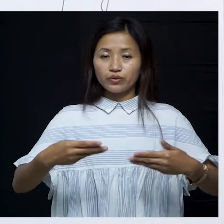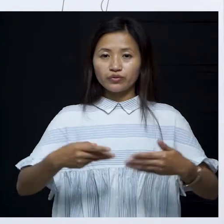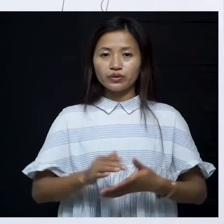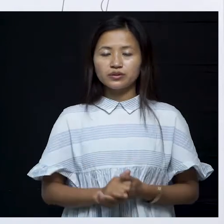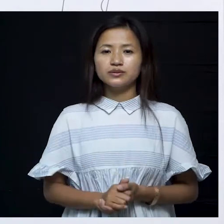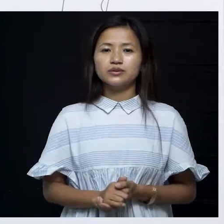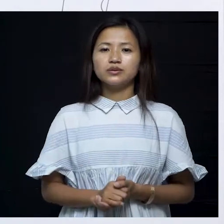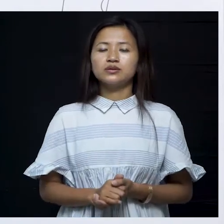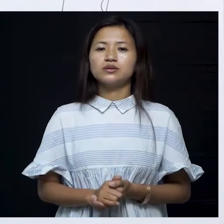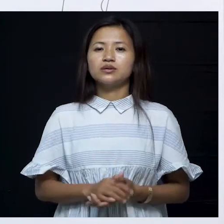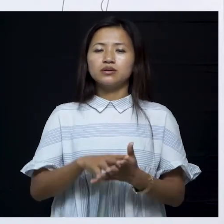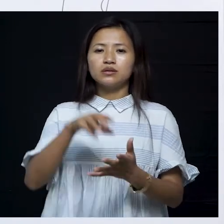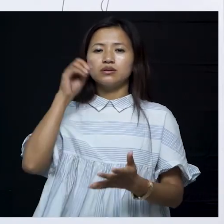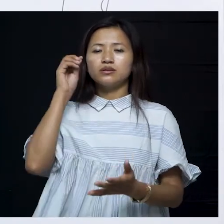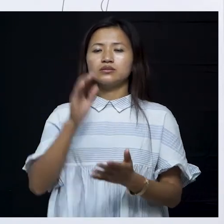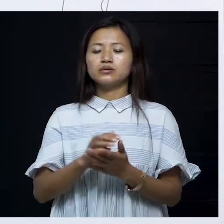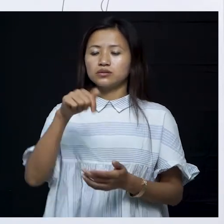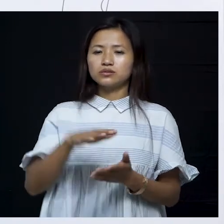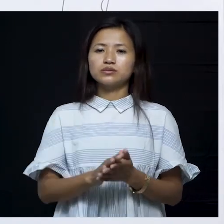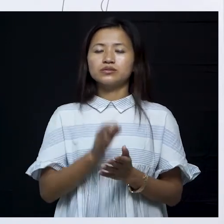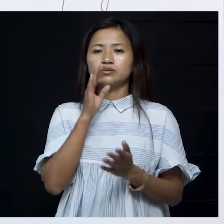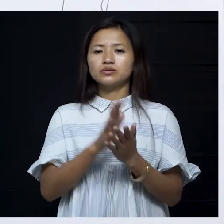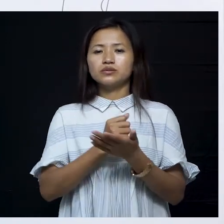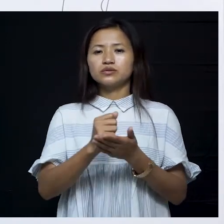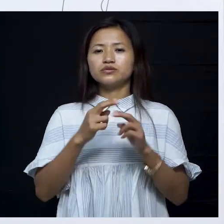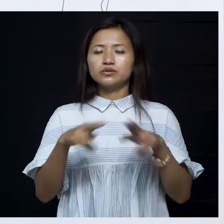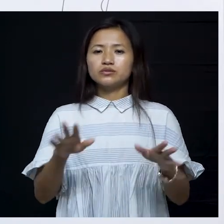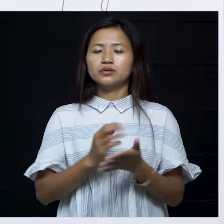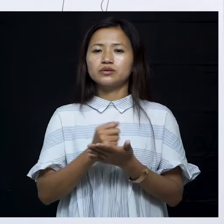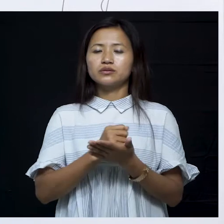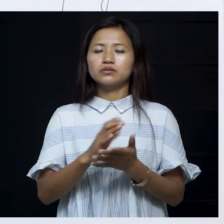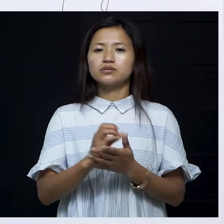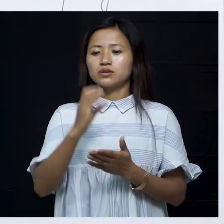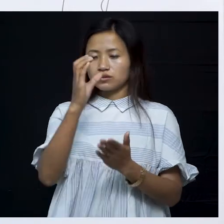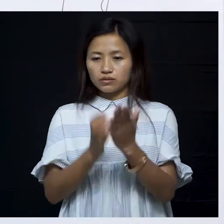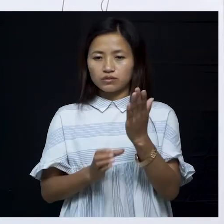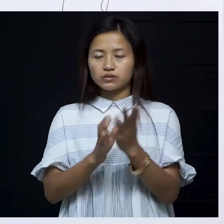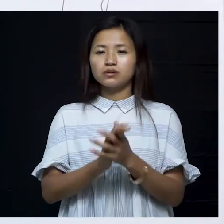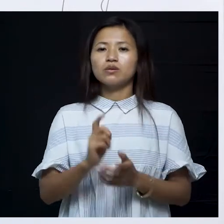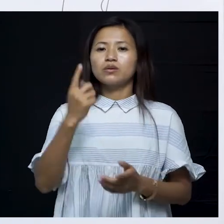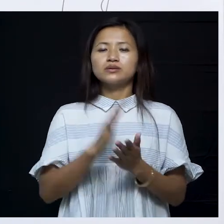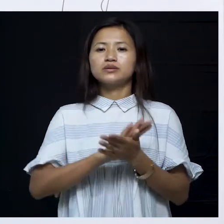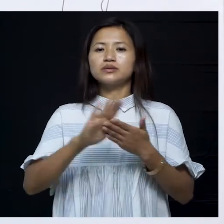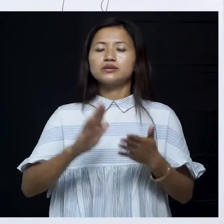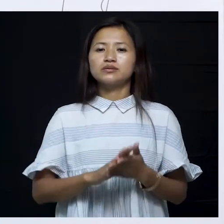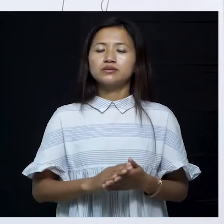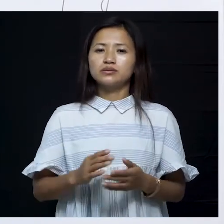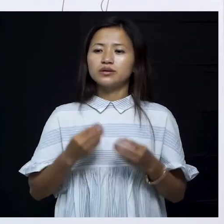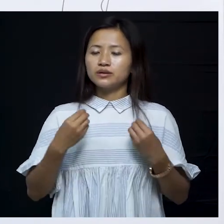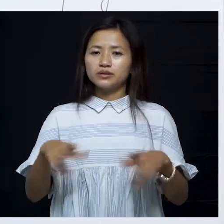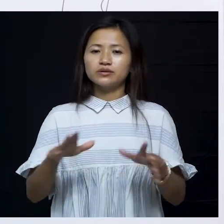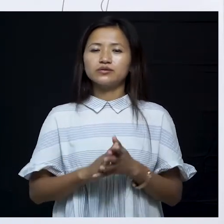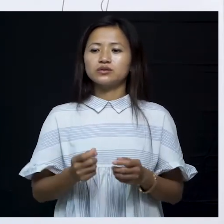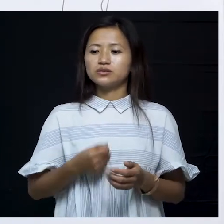so they will learn this through this free training course from the government. And once they are done, they will also weave, and then